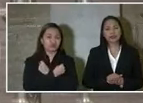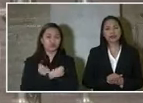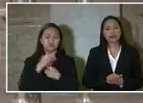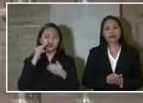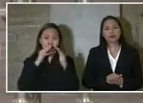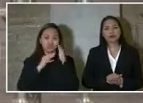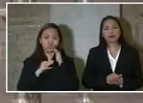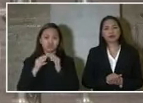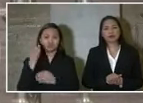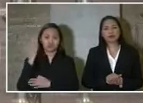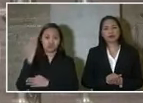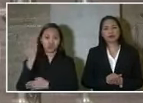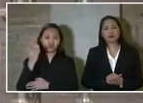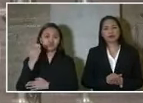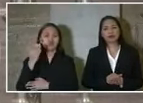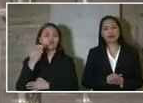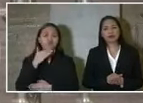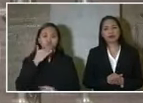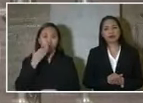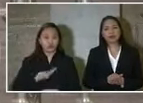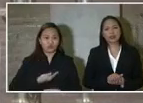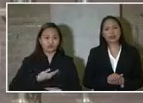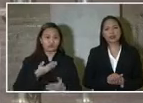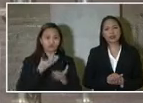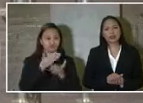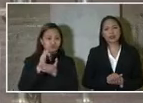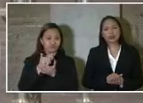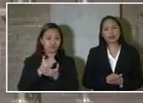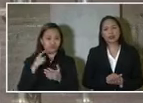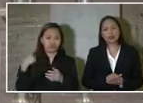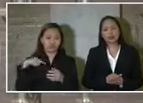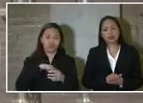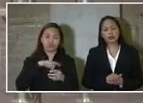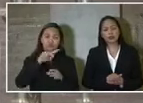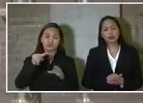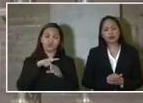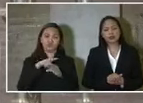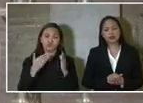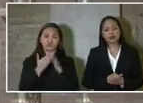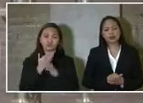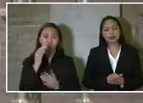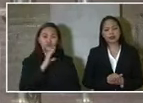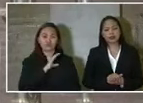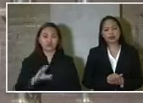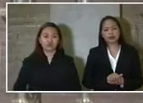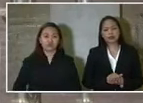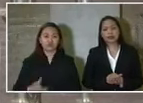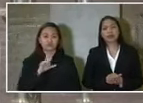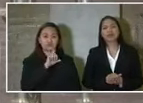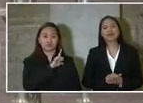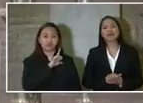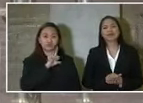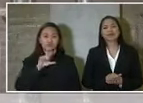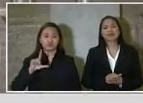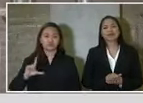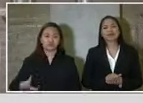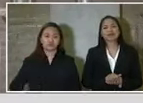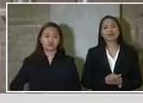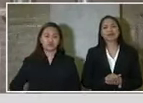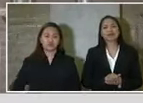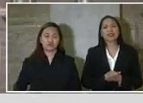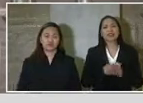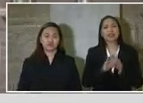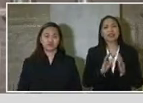in which you have willed us to participate, through Christ our Lord.